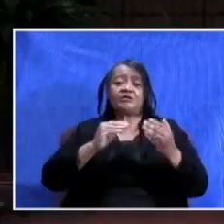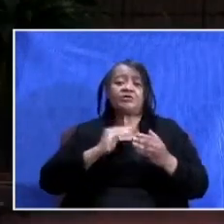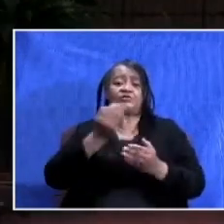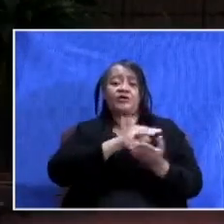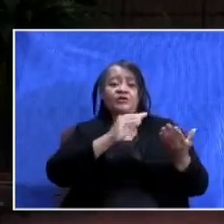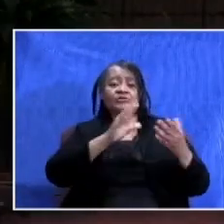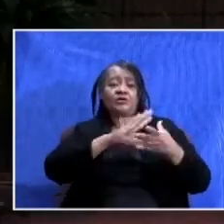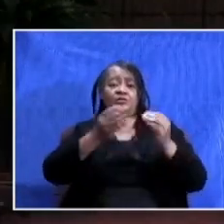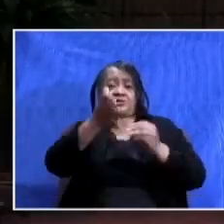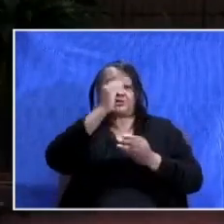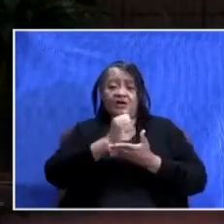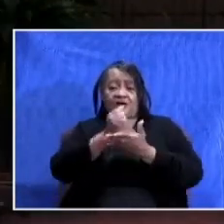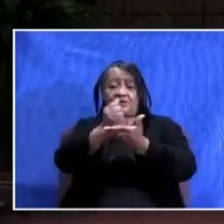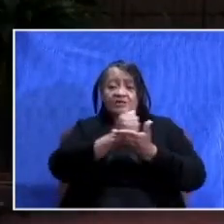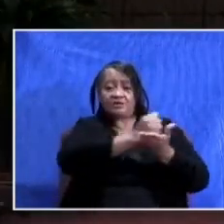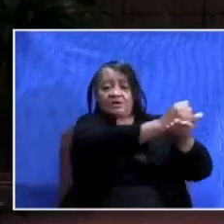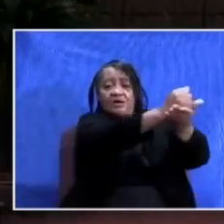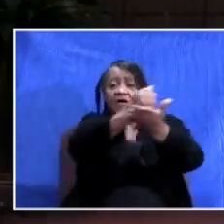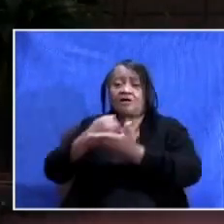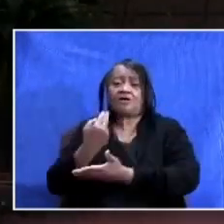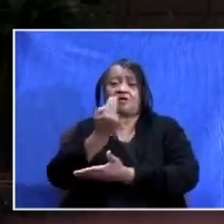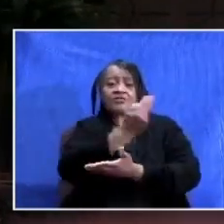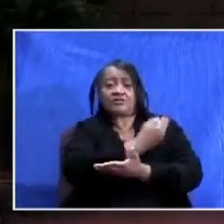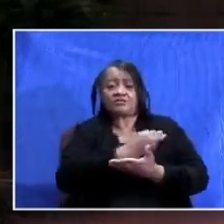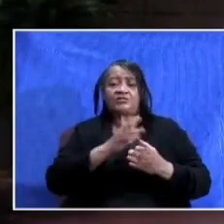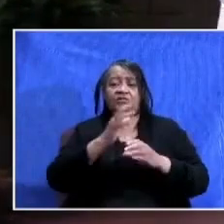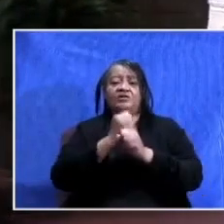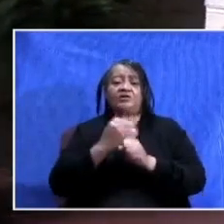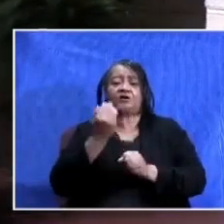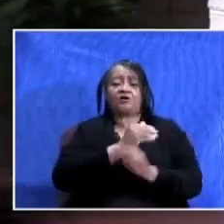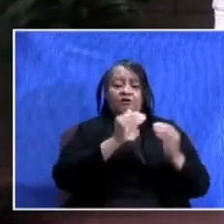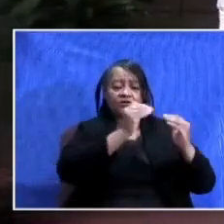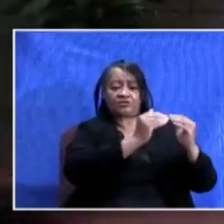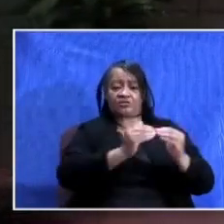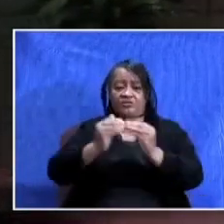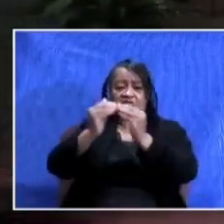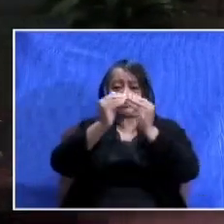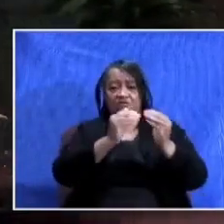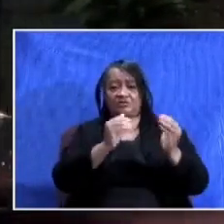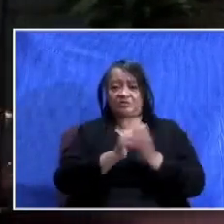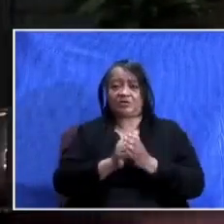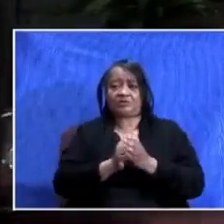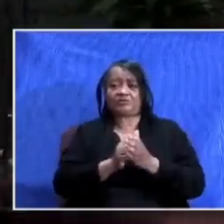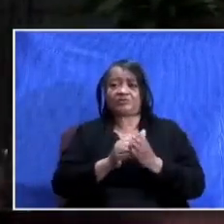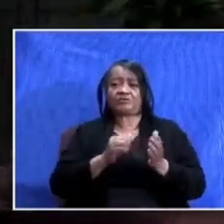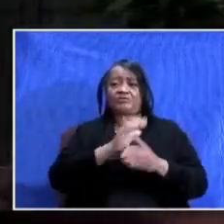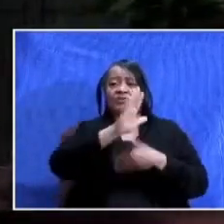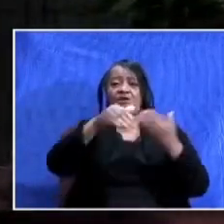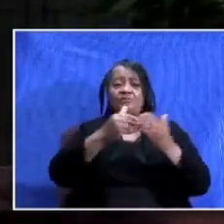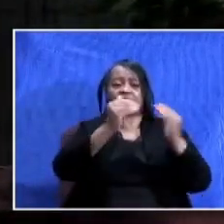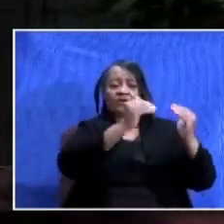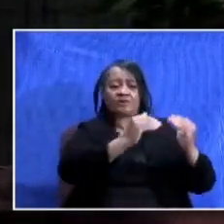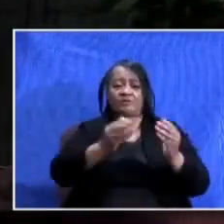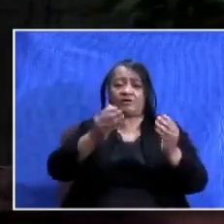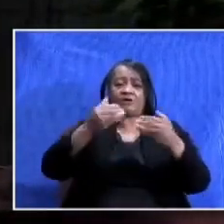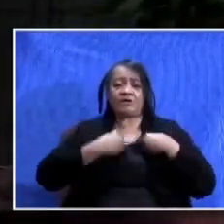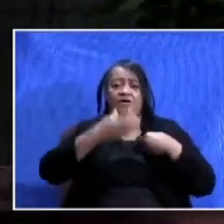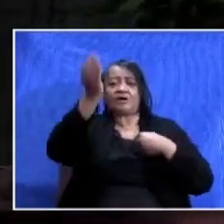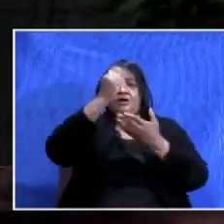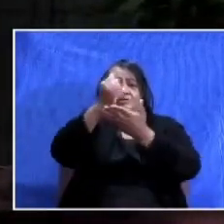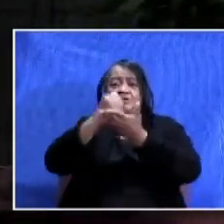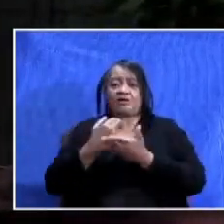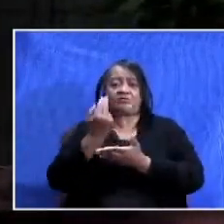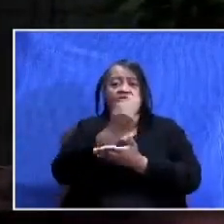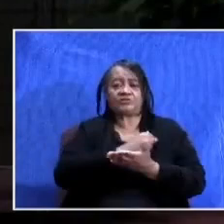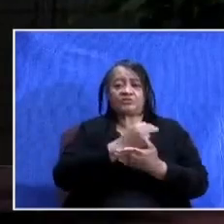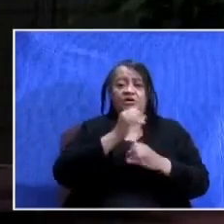story, that God has helped us get our justice. All justice we've gotten because God has helped us